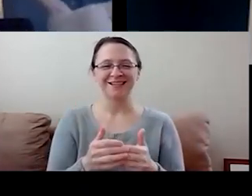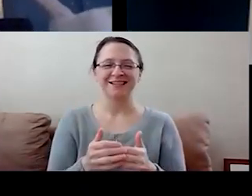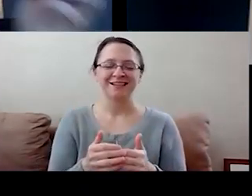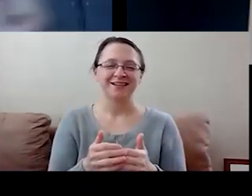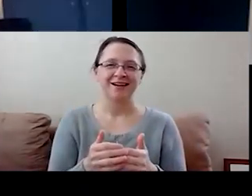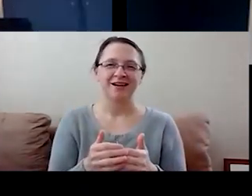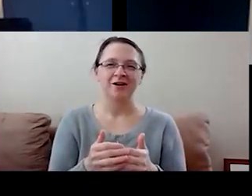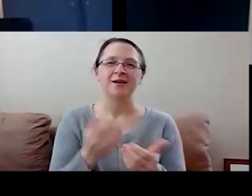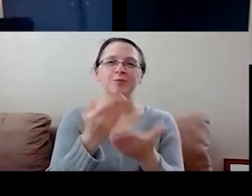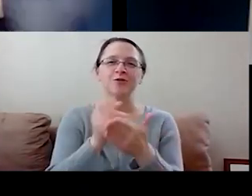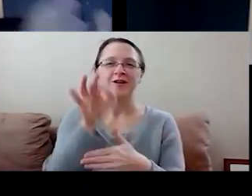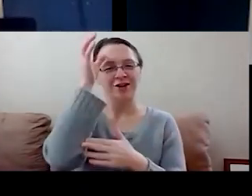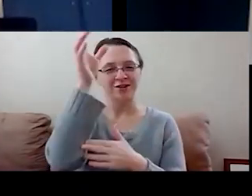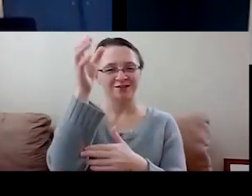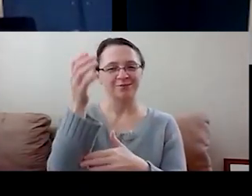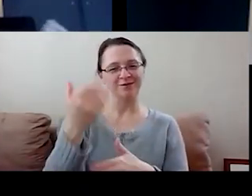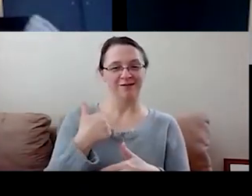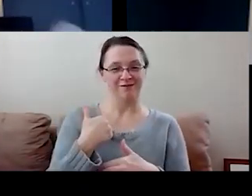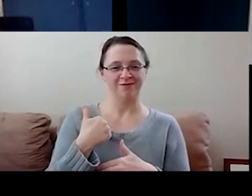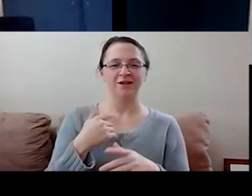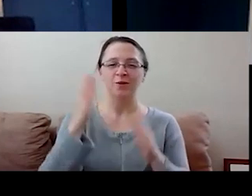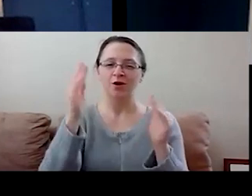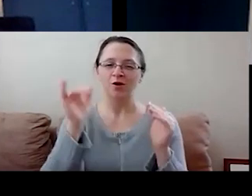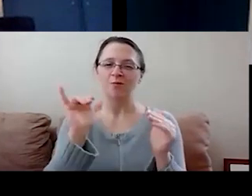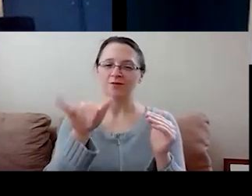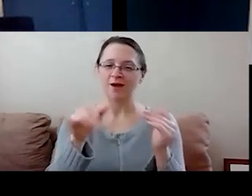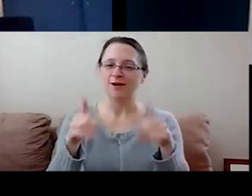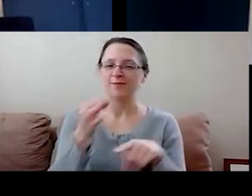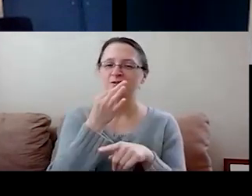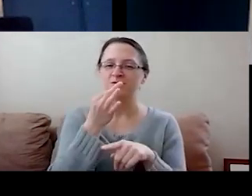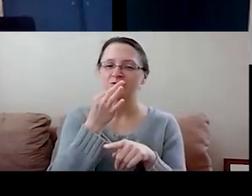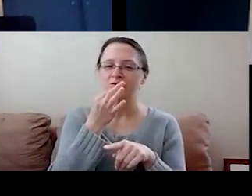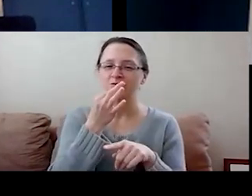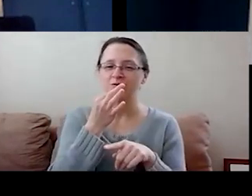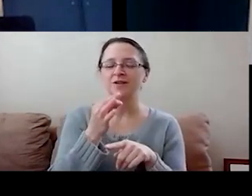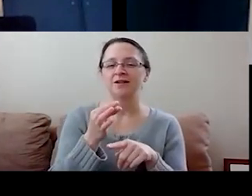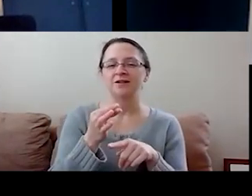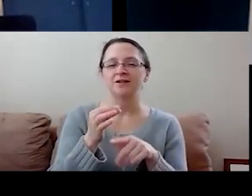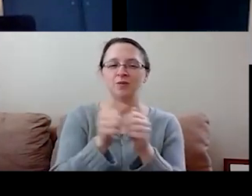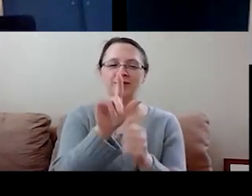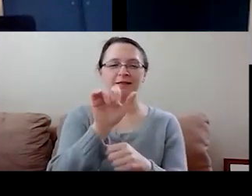the proof of concept. And we hope that we can move that into the deployment very soon.